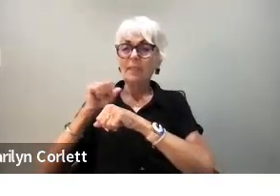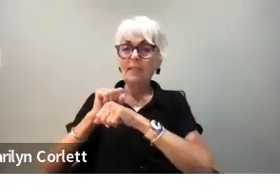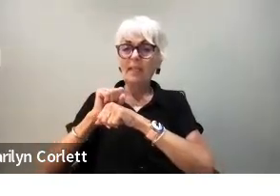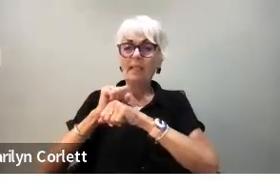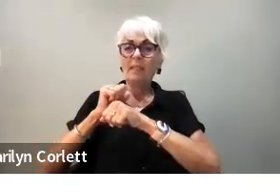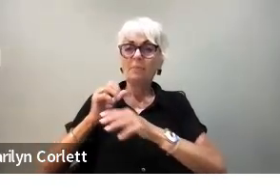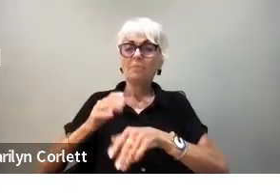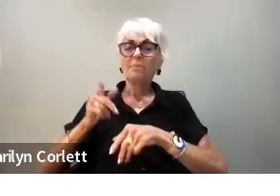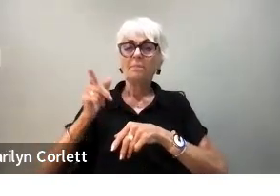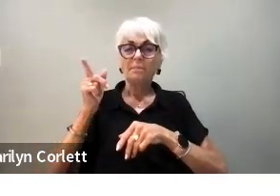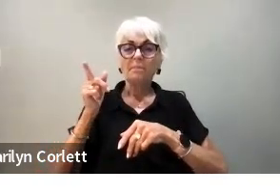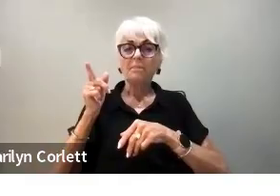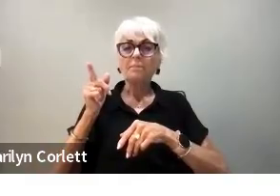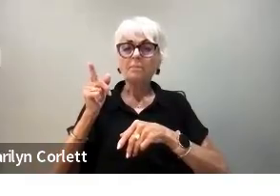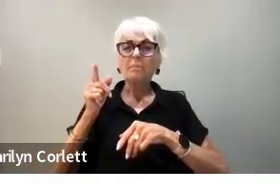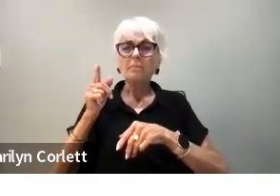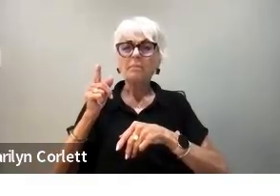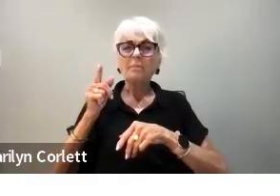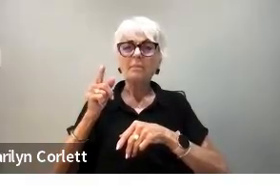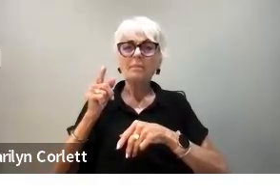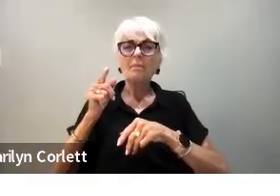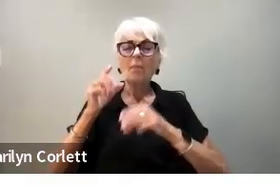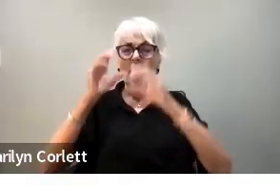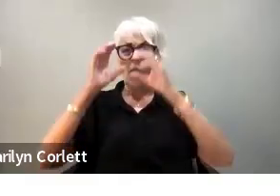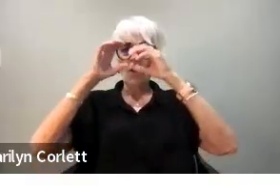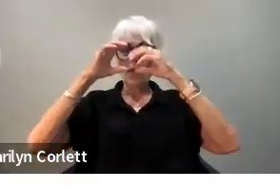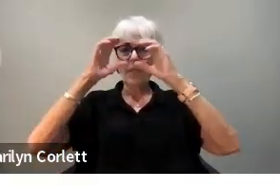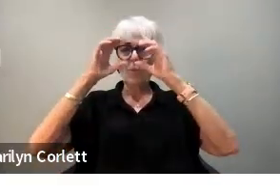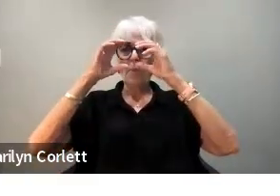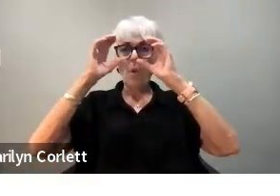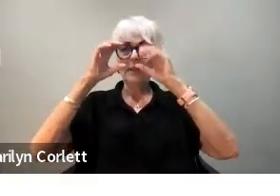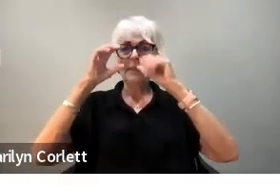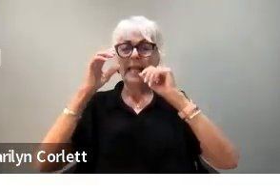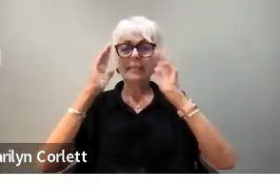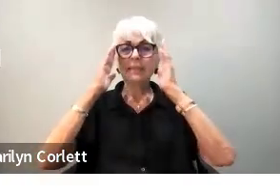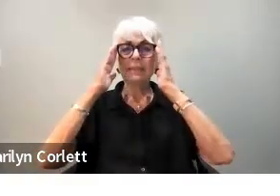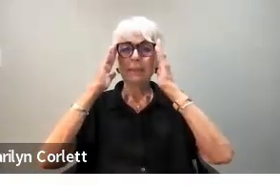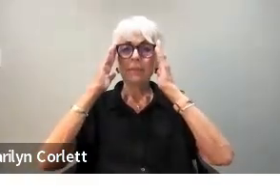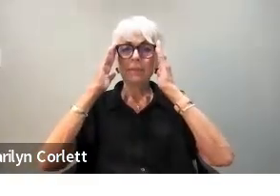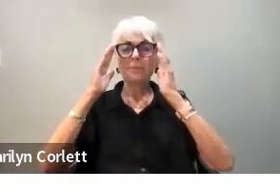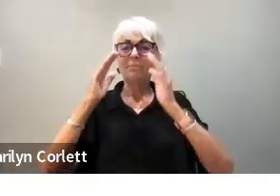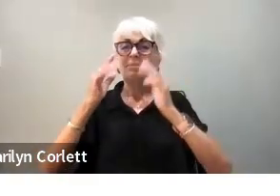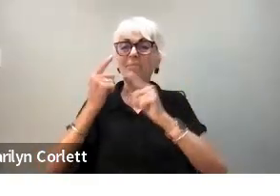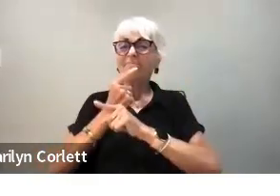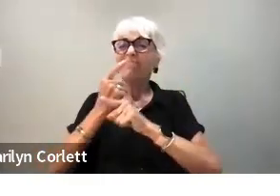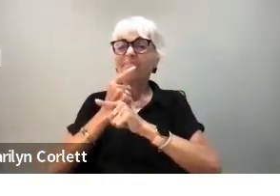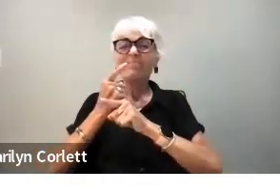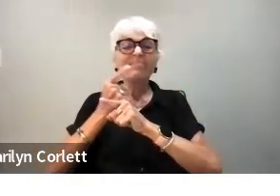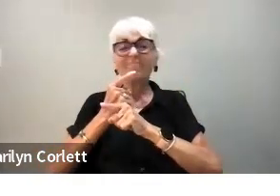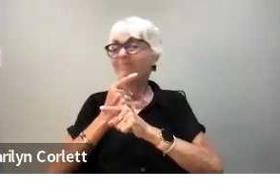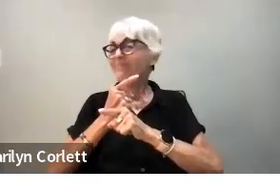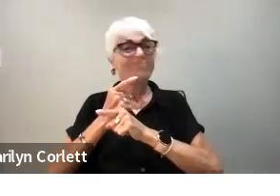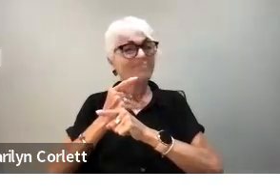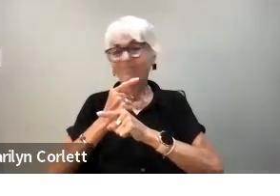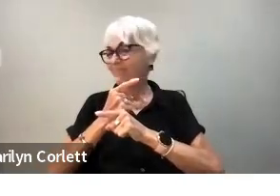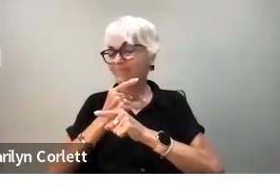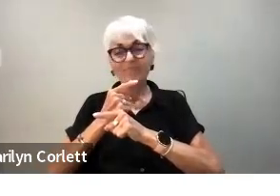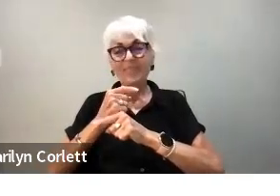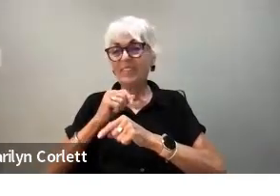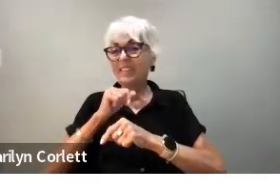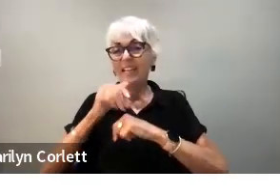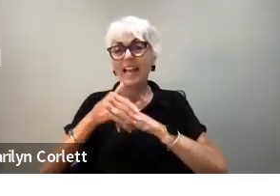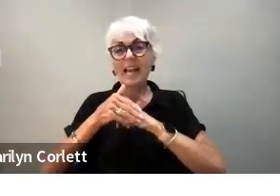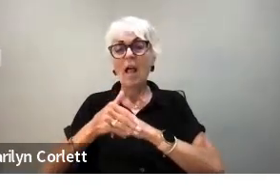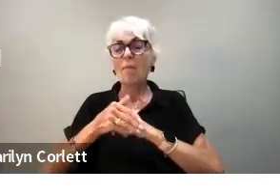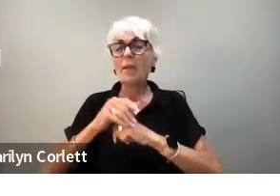like, looking through both sets or looking through the standard binoculars is not helpful for me. I need to have focus